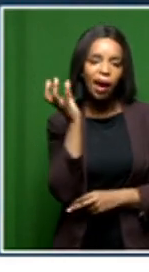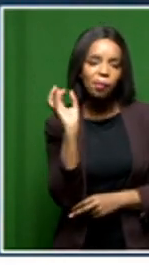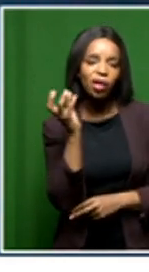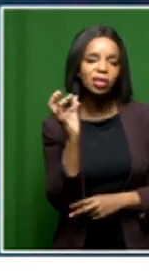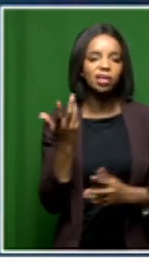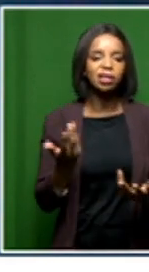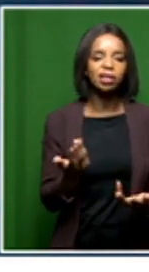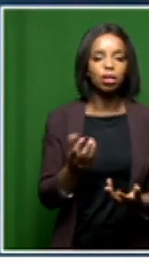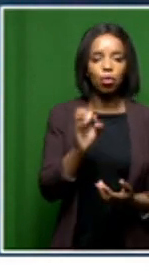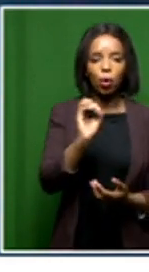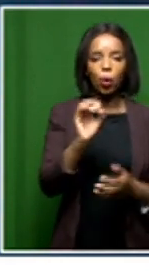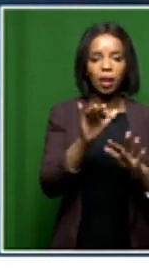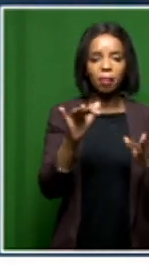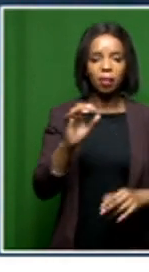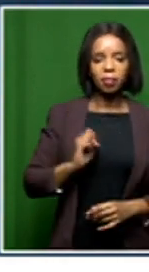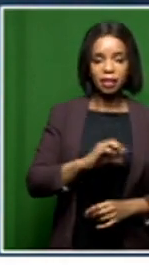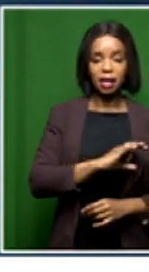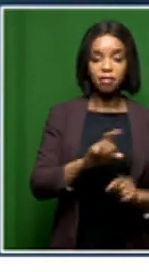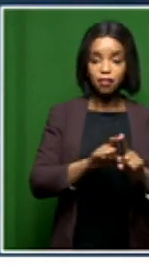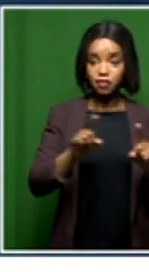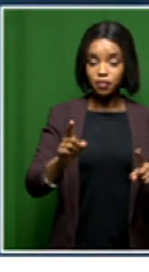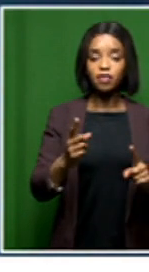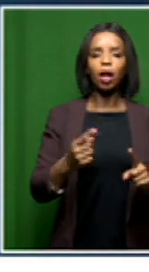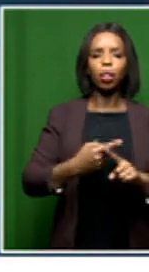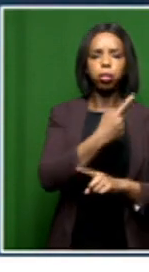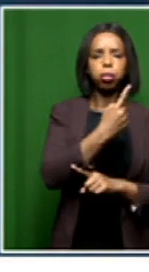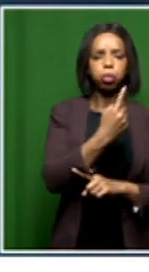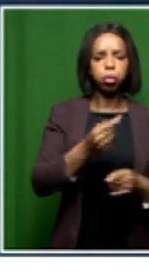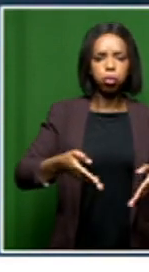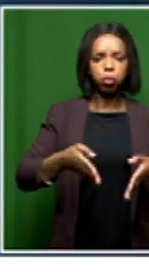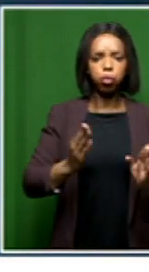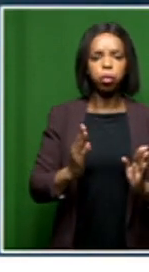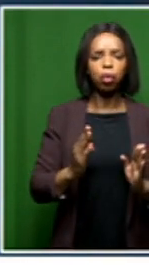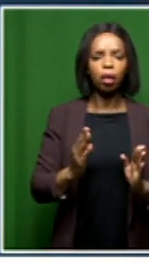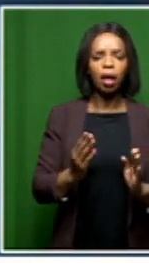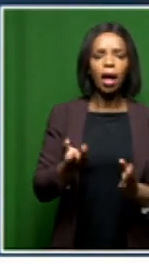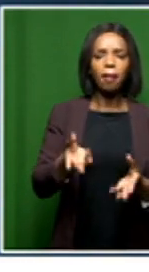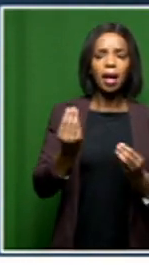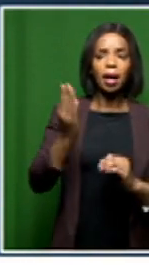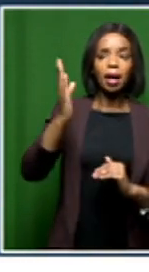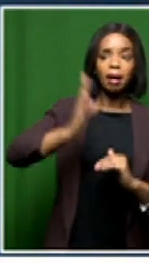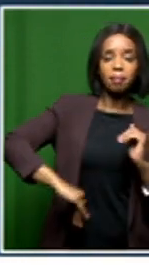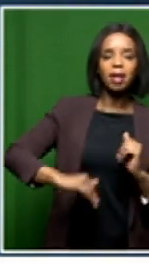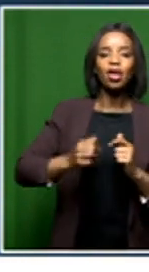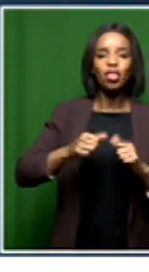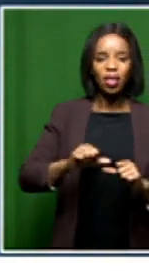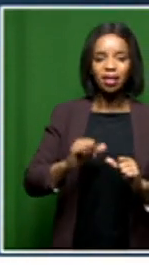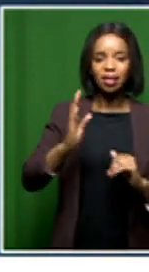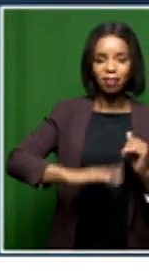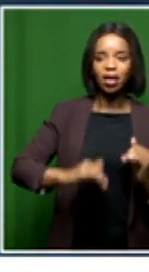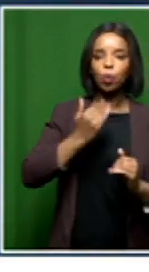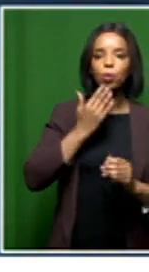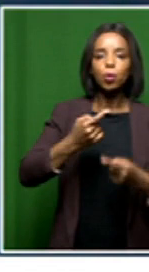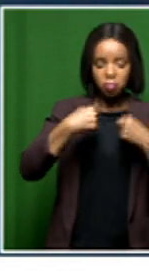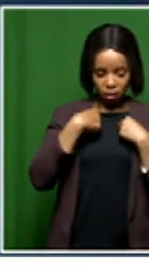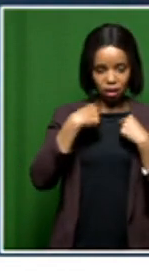able to, if perhaps they commit infringements while they are driving on the road using your vehicles, when the infringements are posted, they come to you as the owner